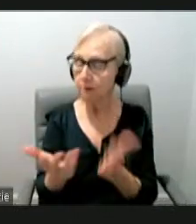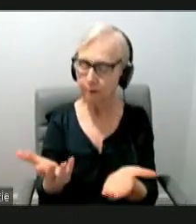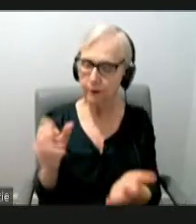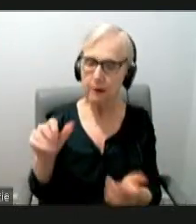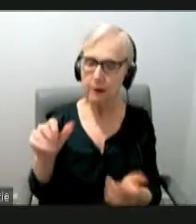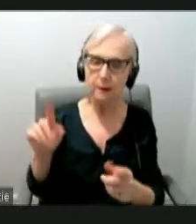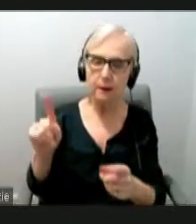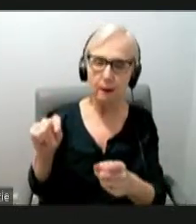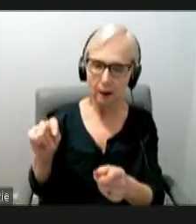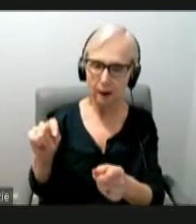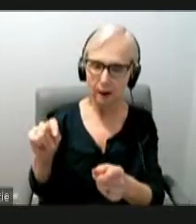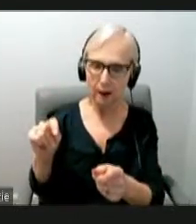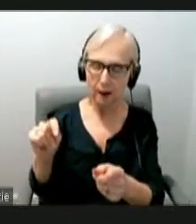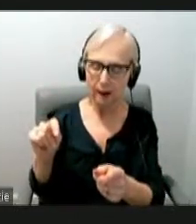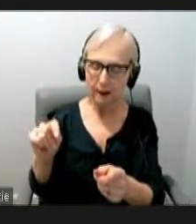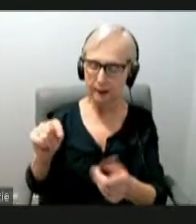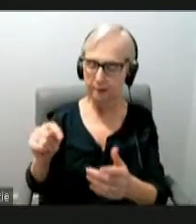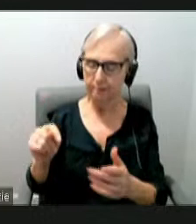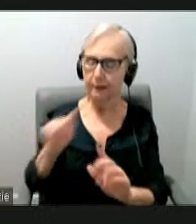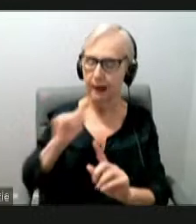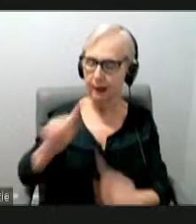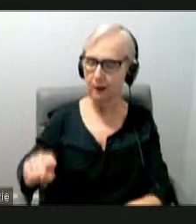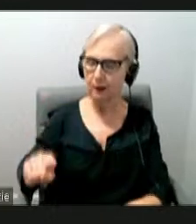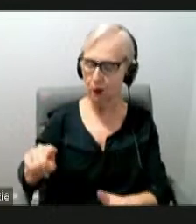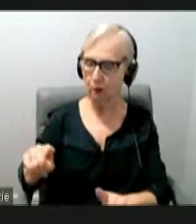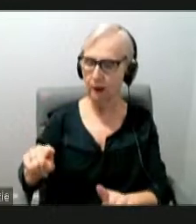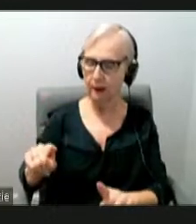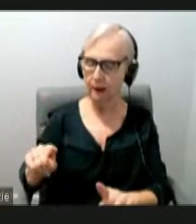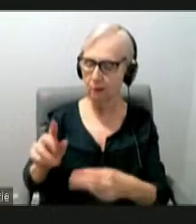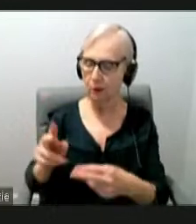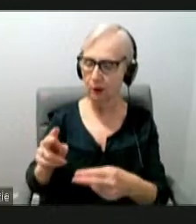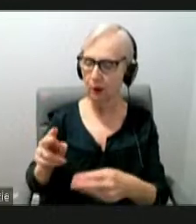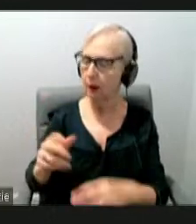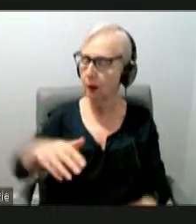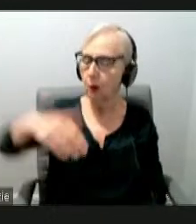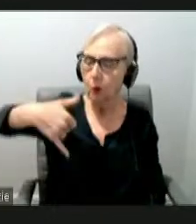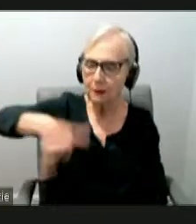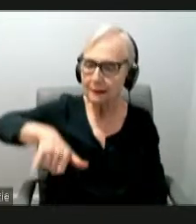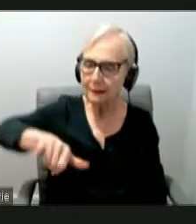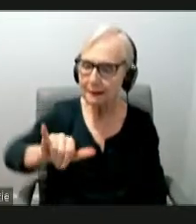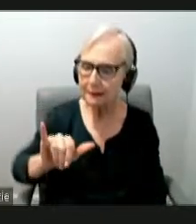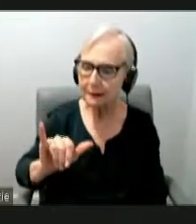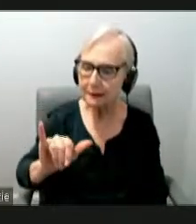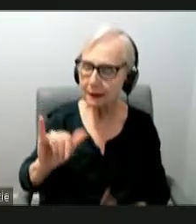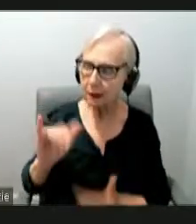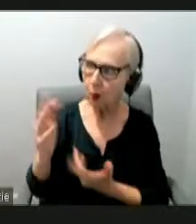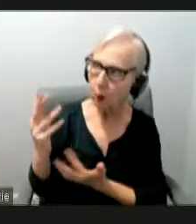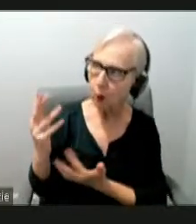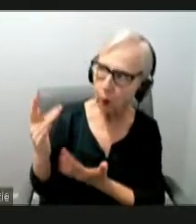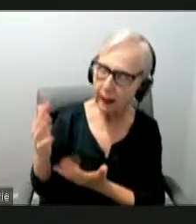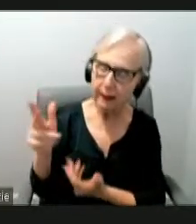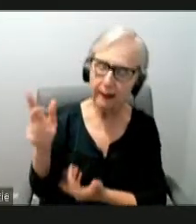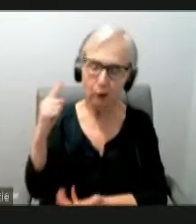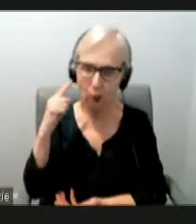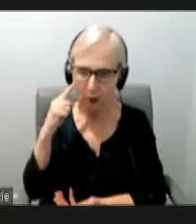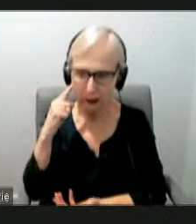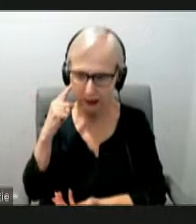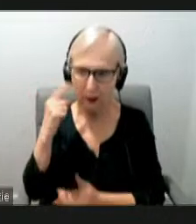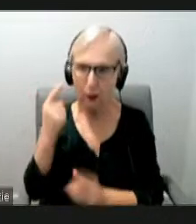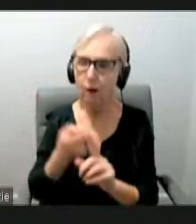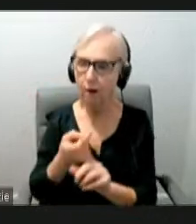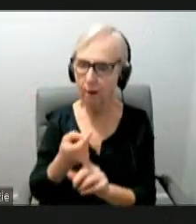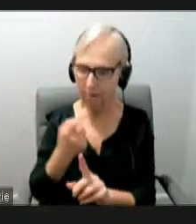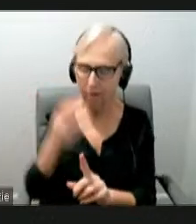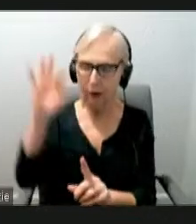Scott, I will try to take that question. And the short version is we're still waiting to hear from